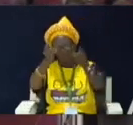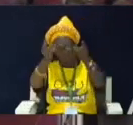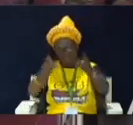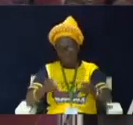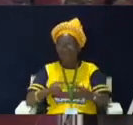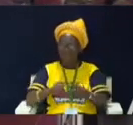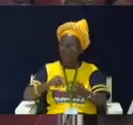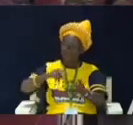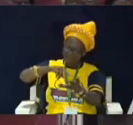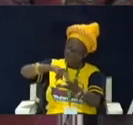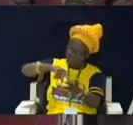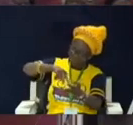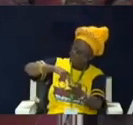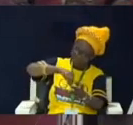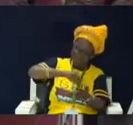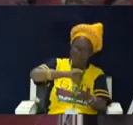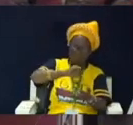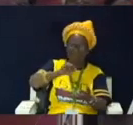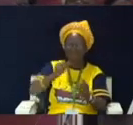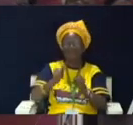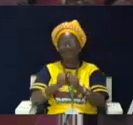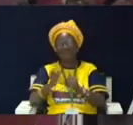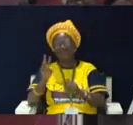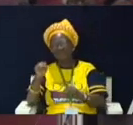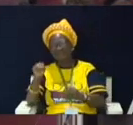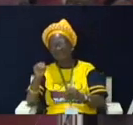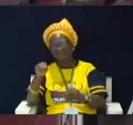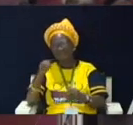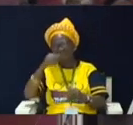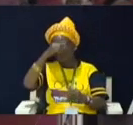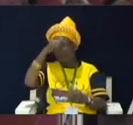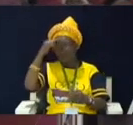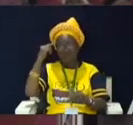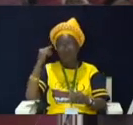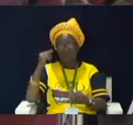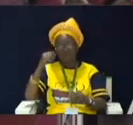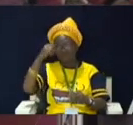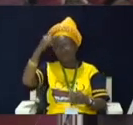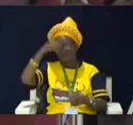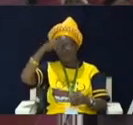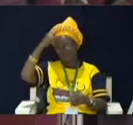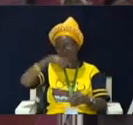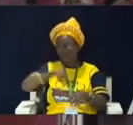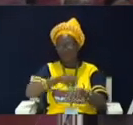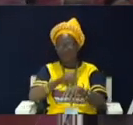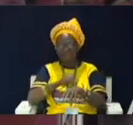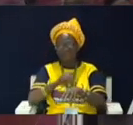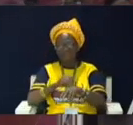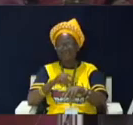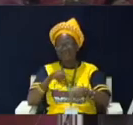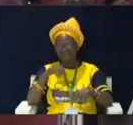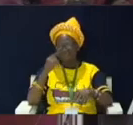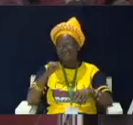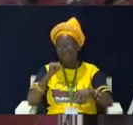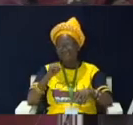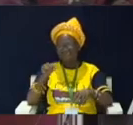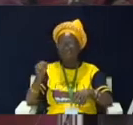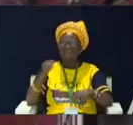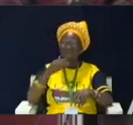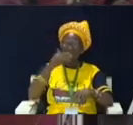It's just that wisdom says you better take it gently. You are 81 now.